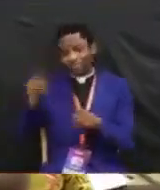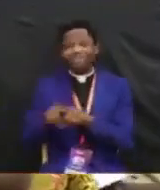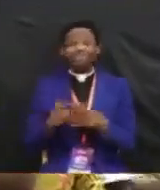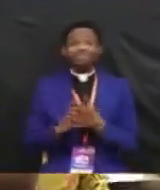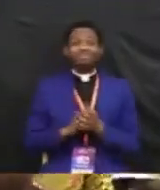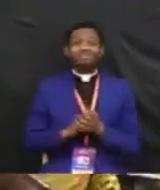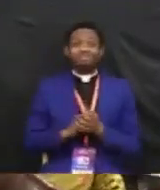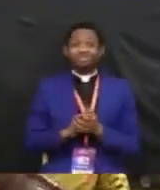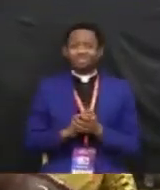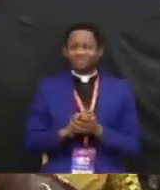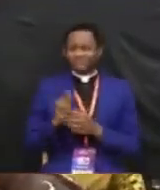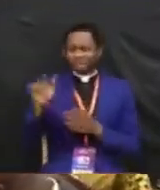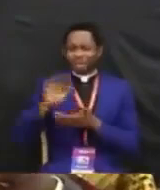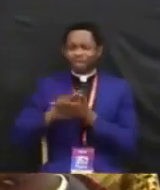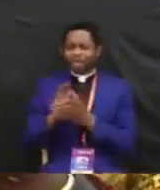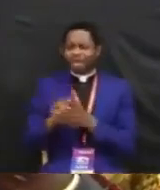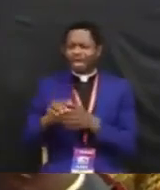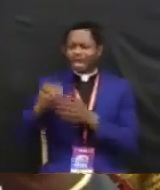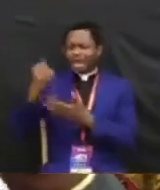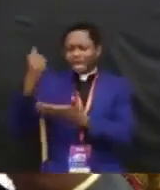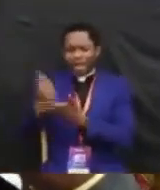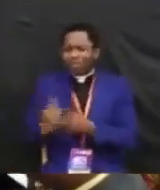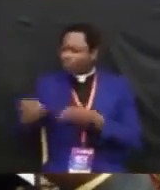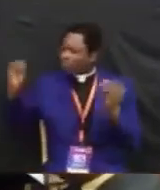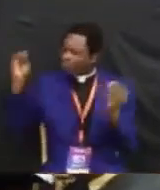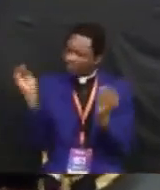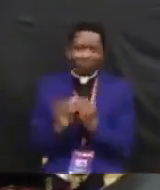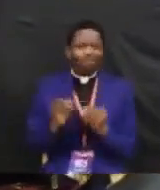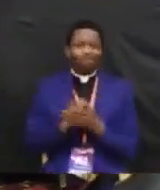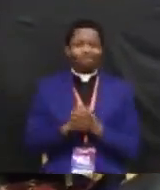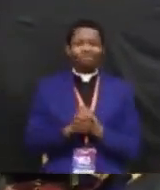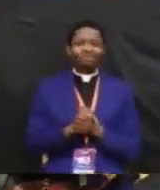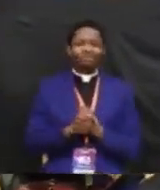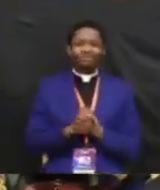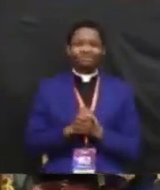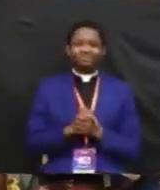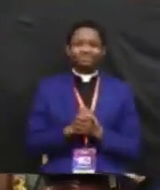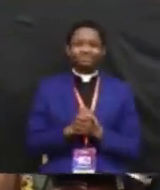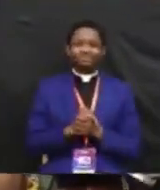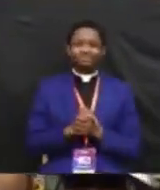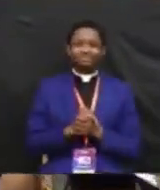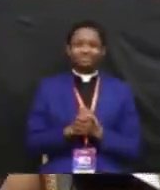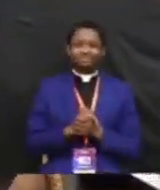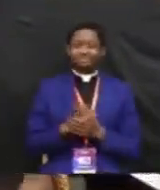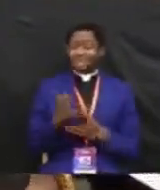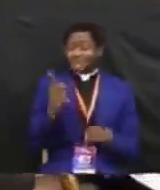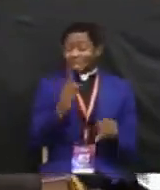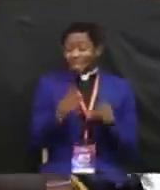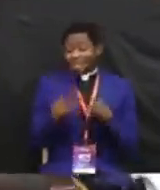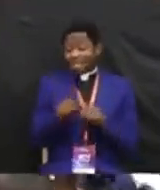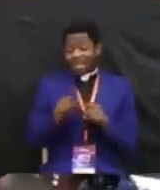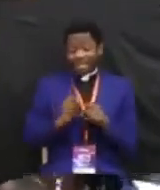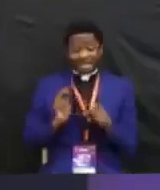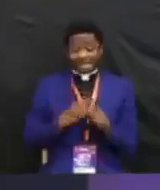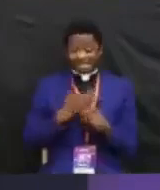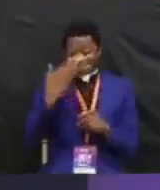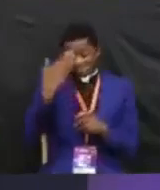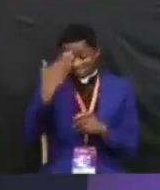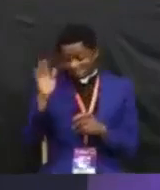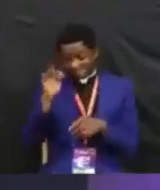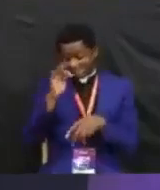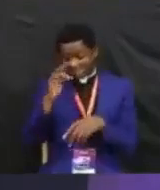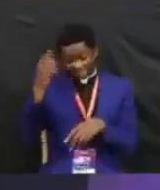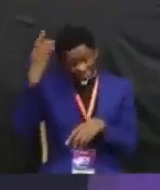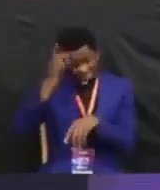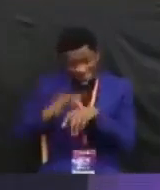He has been of great help to me. Yeah. See, people like us who do not know anything, when the Lord places you